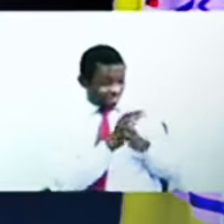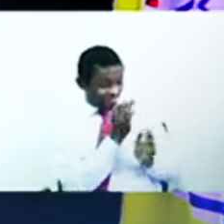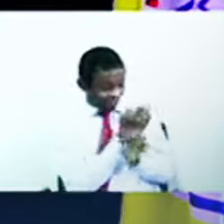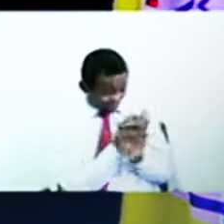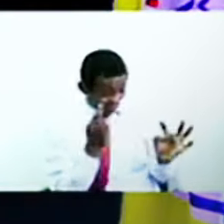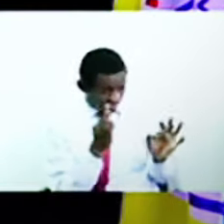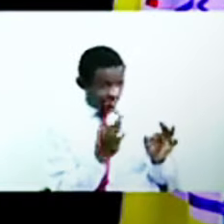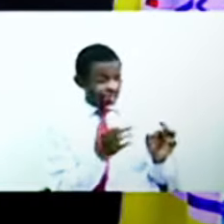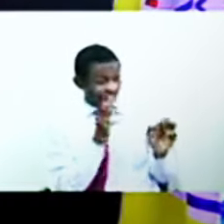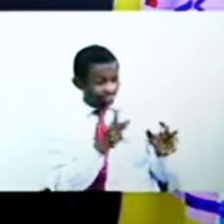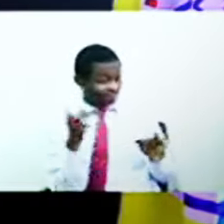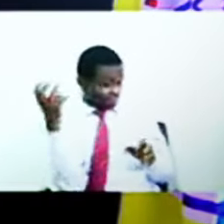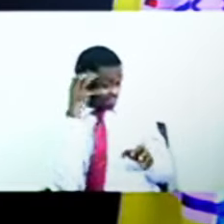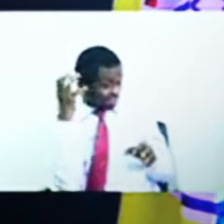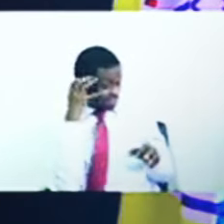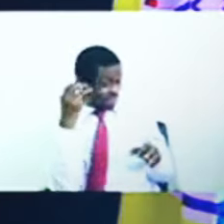follow